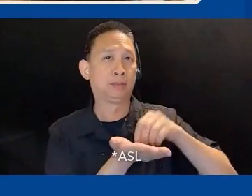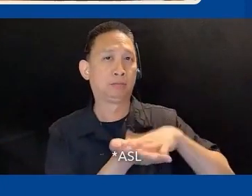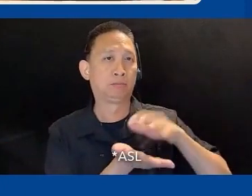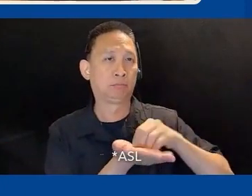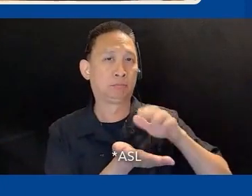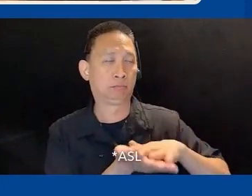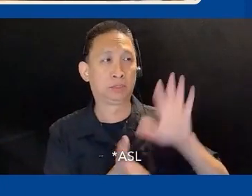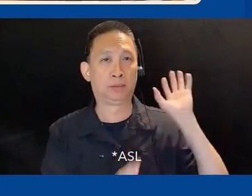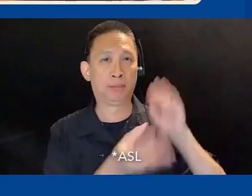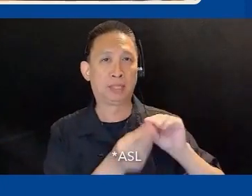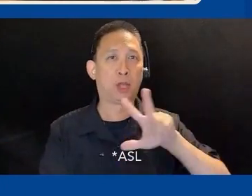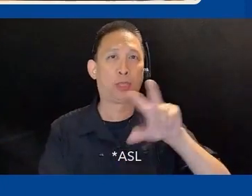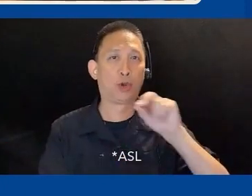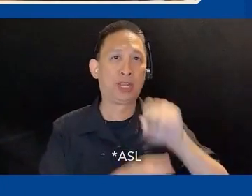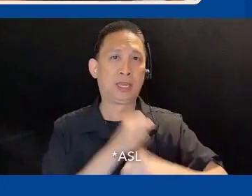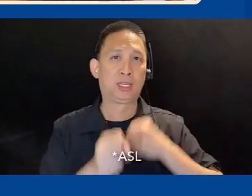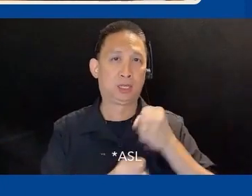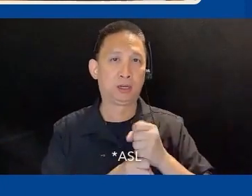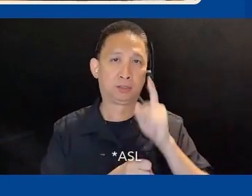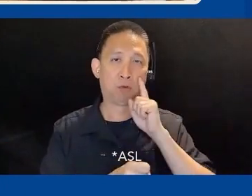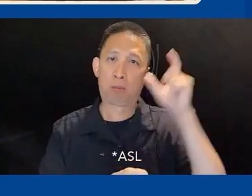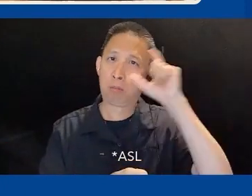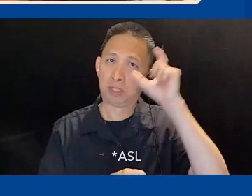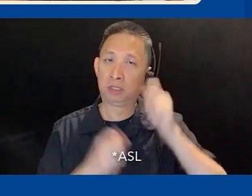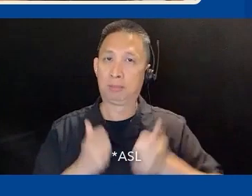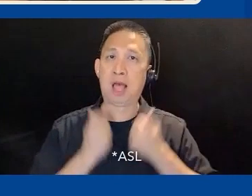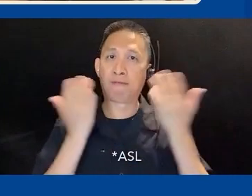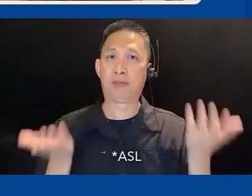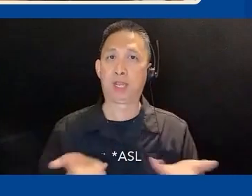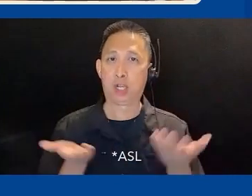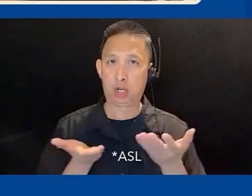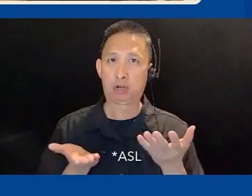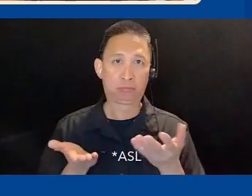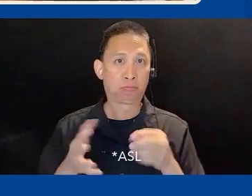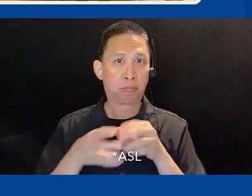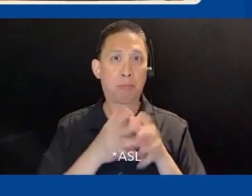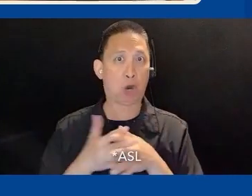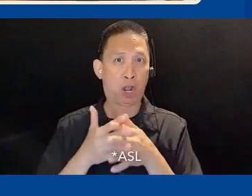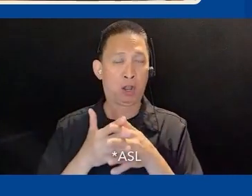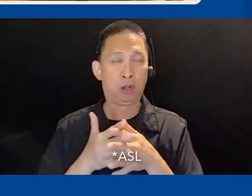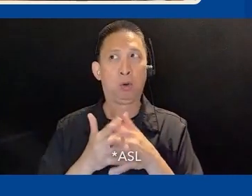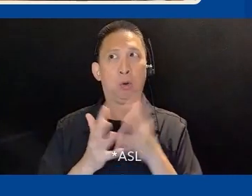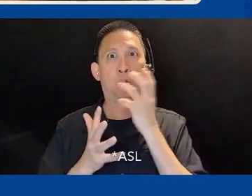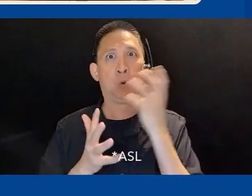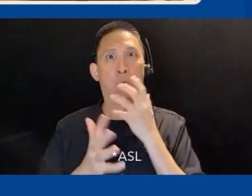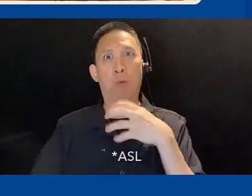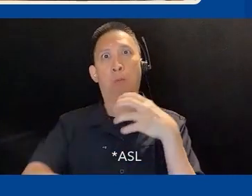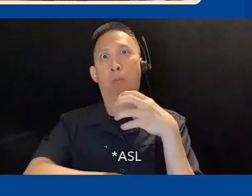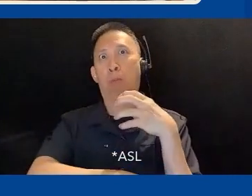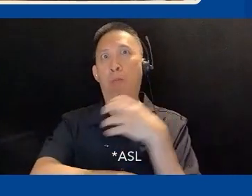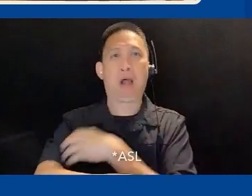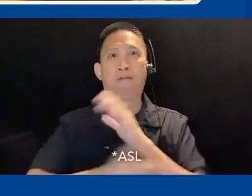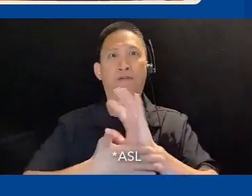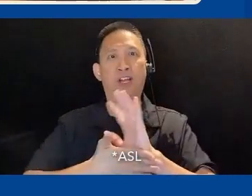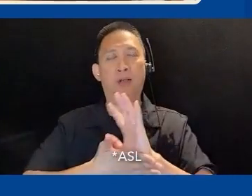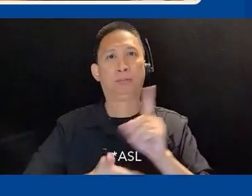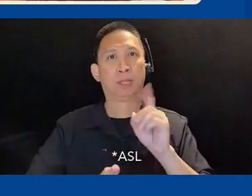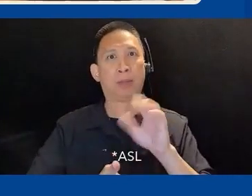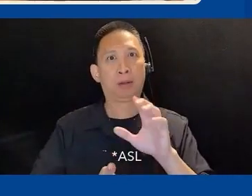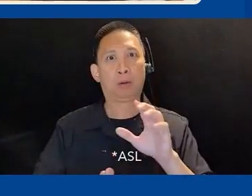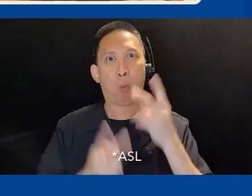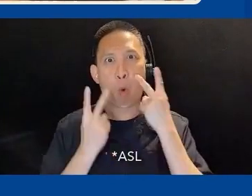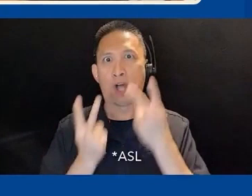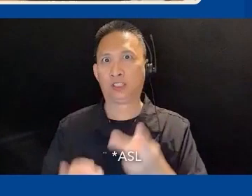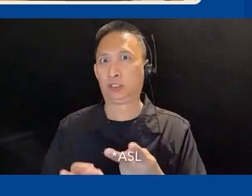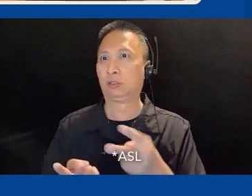years of Muslim life in America. It's a very, very powerful documentary. I highly recommend it for anybody that wants to